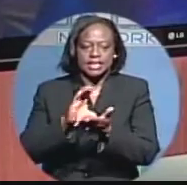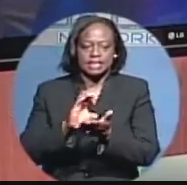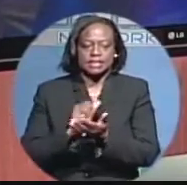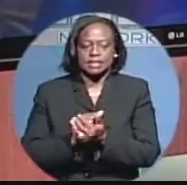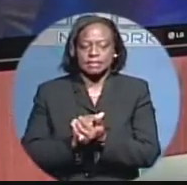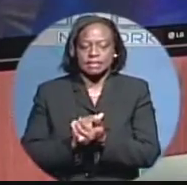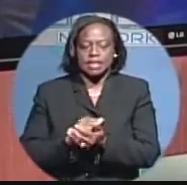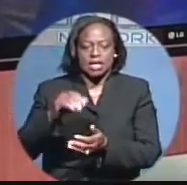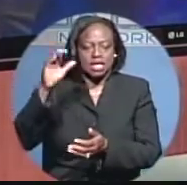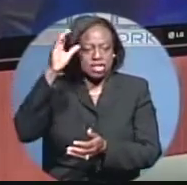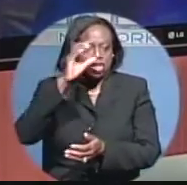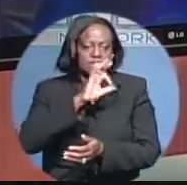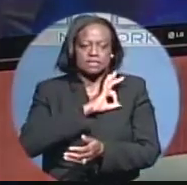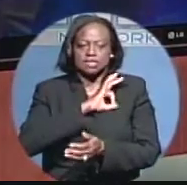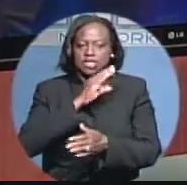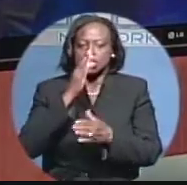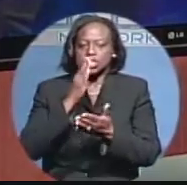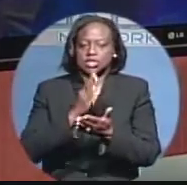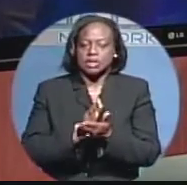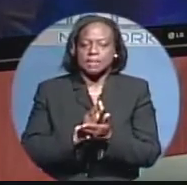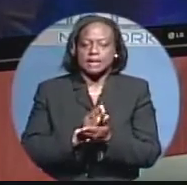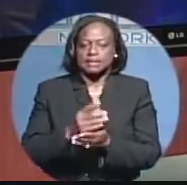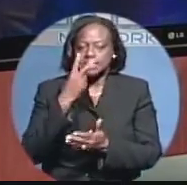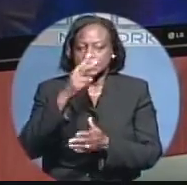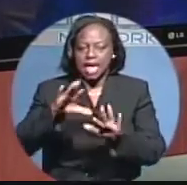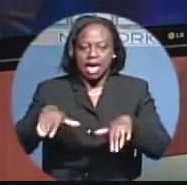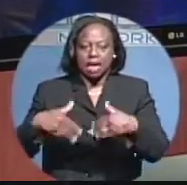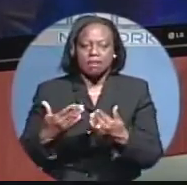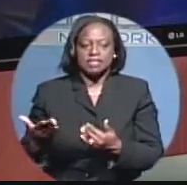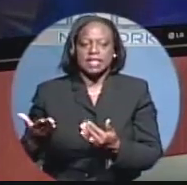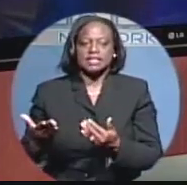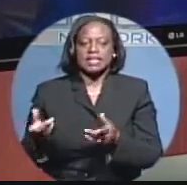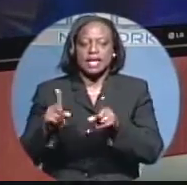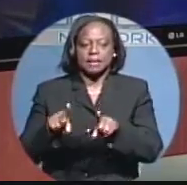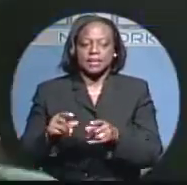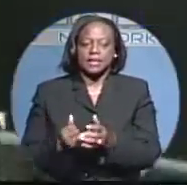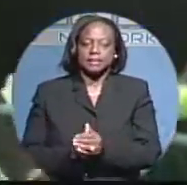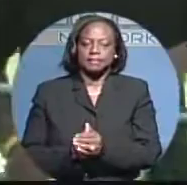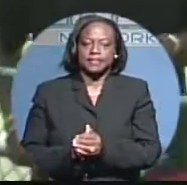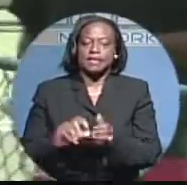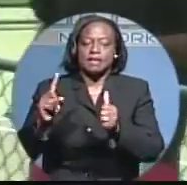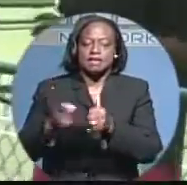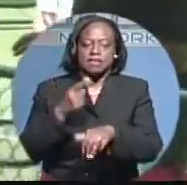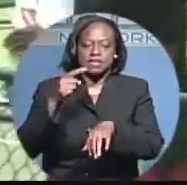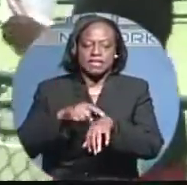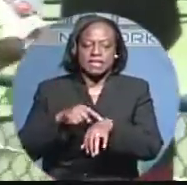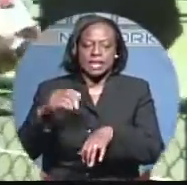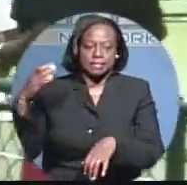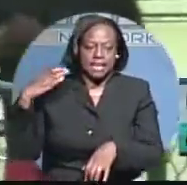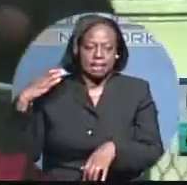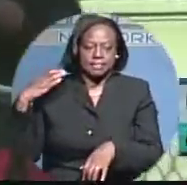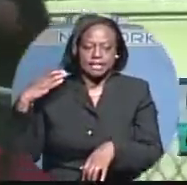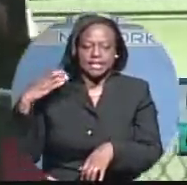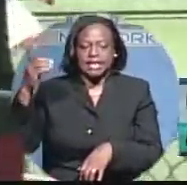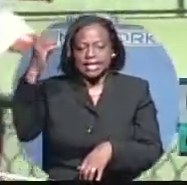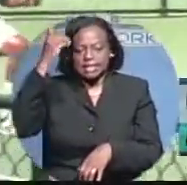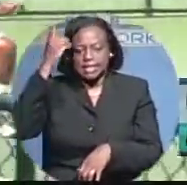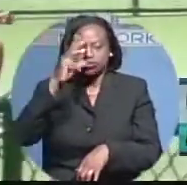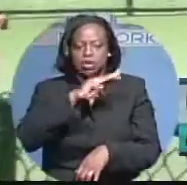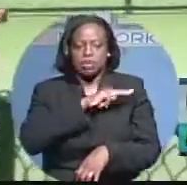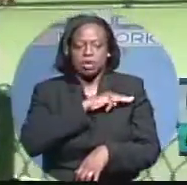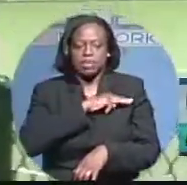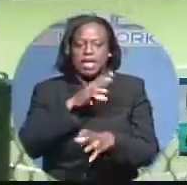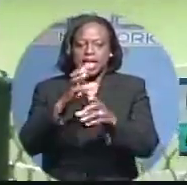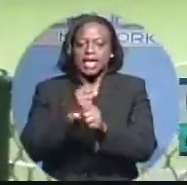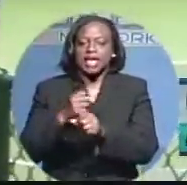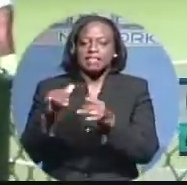Trinidad. Charles Fisher stopped by this morning to see how things are coming along. First-time captain Dantry Mortimer getting the players together